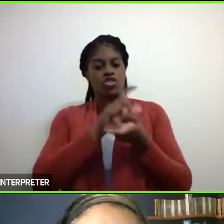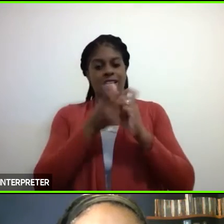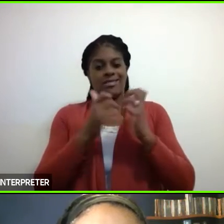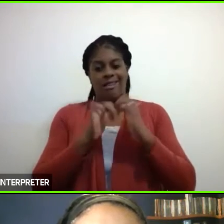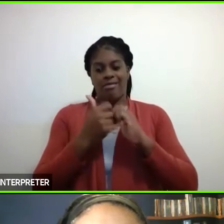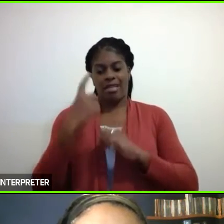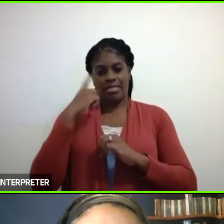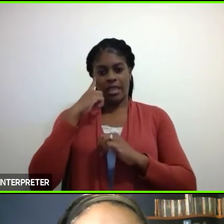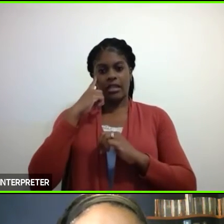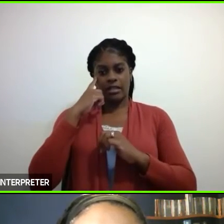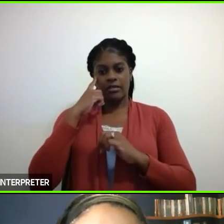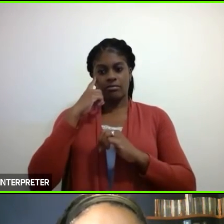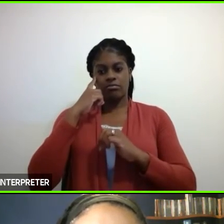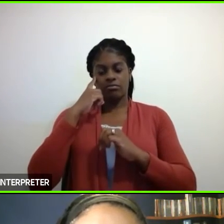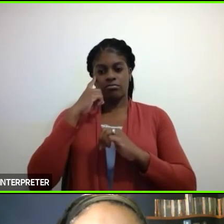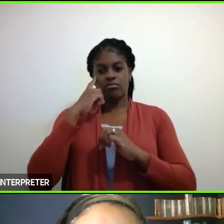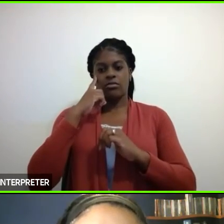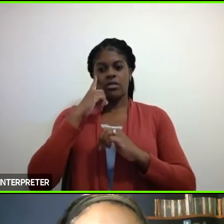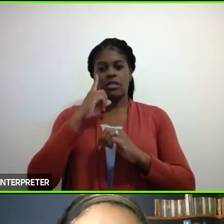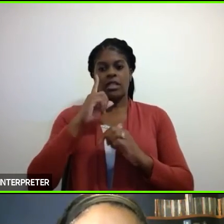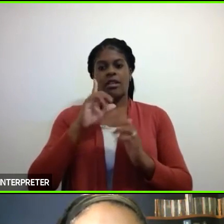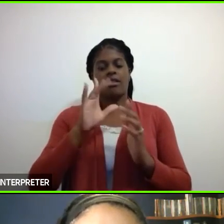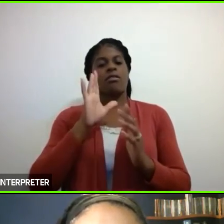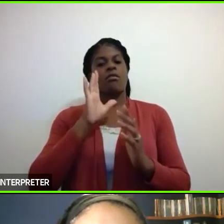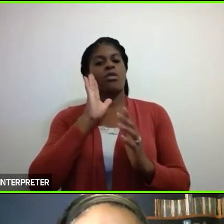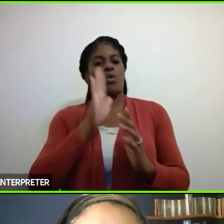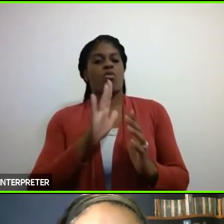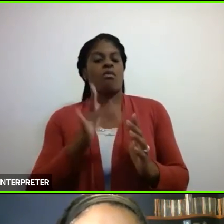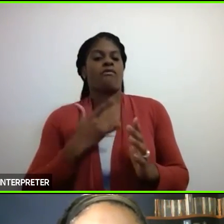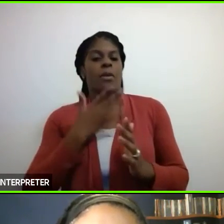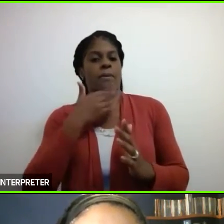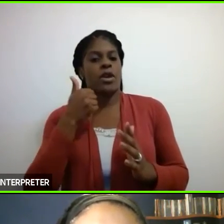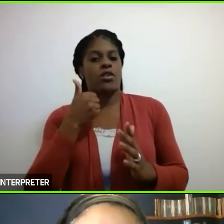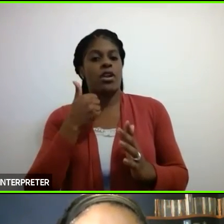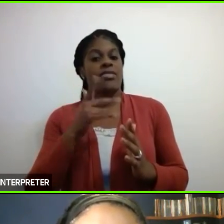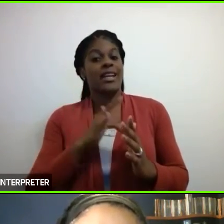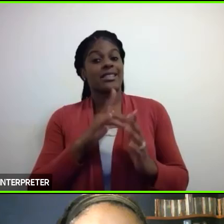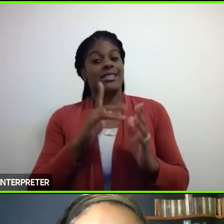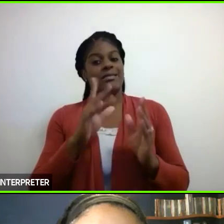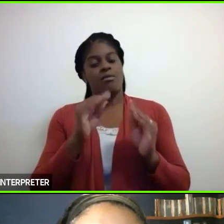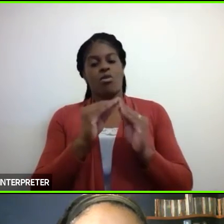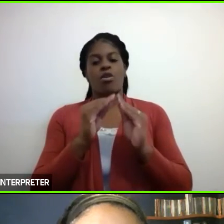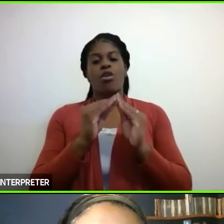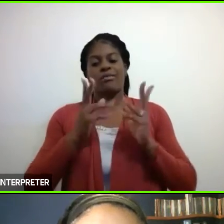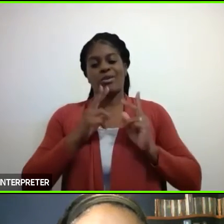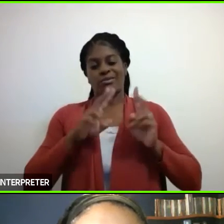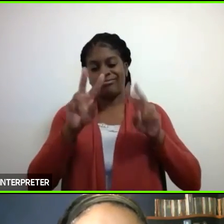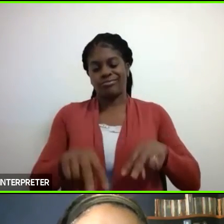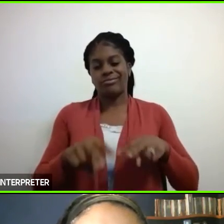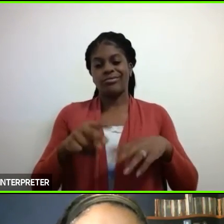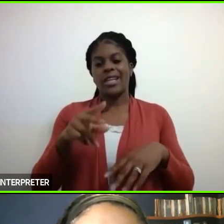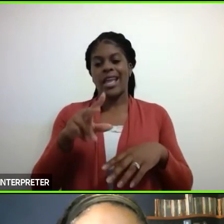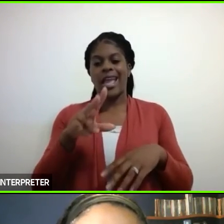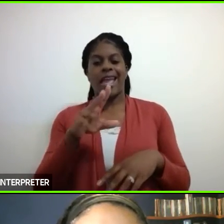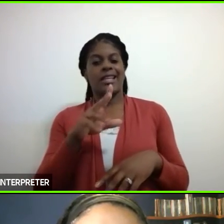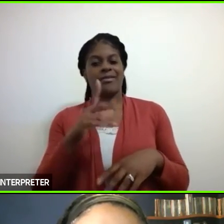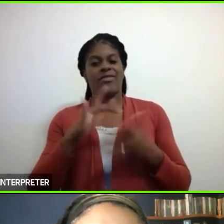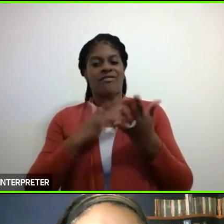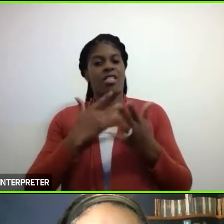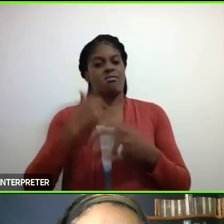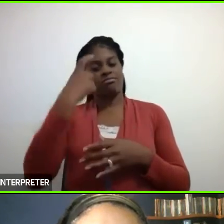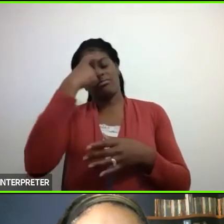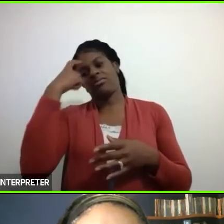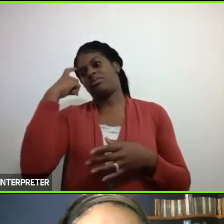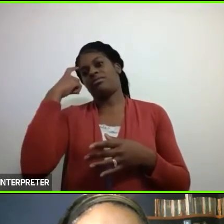think and then they would feel better is further dehumanizing, further victimizing and traumatizing for individuals.